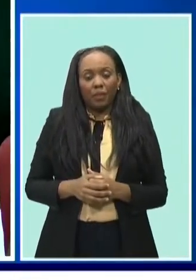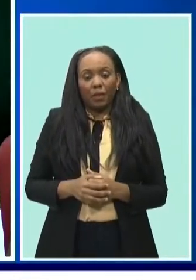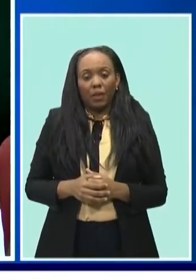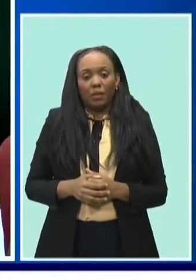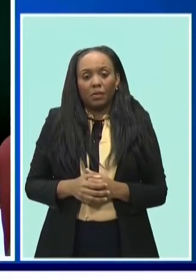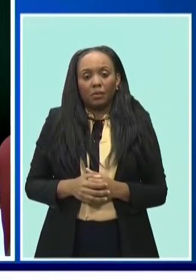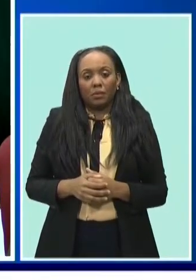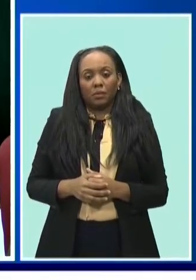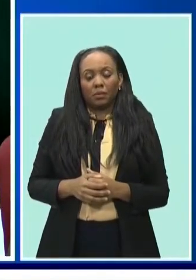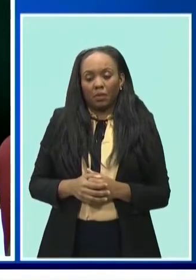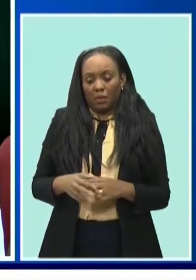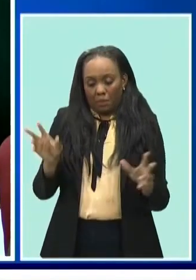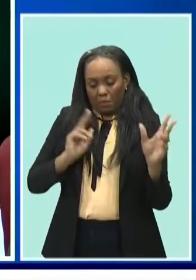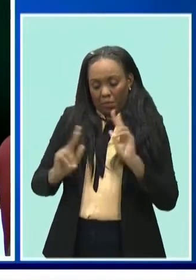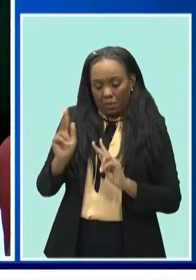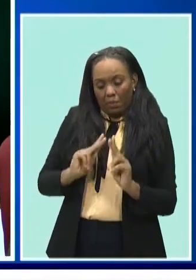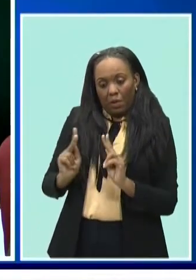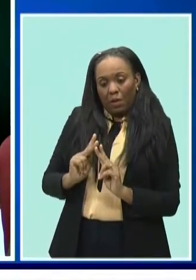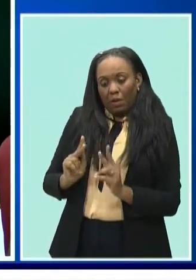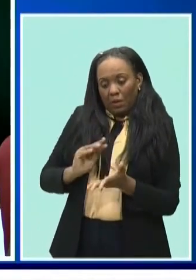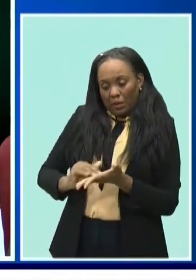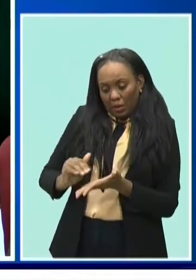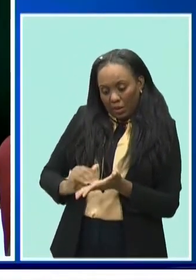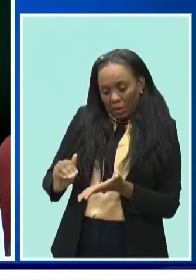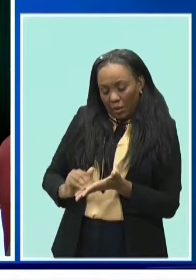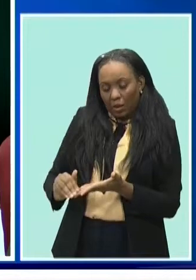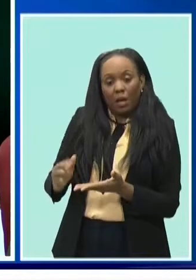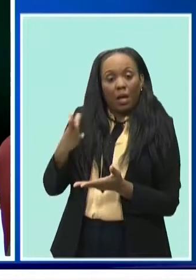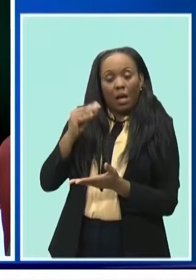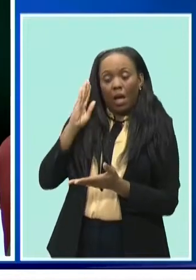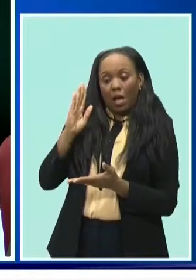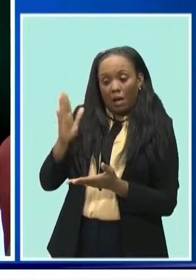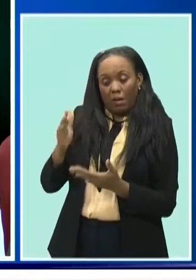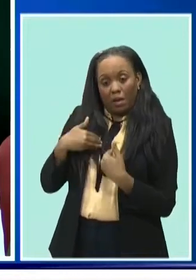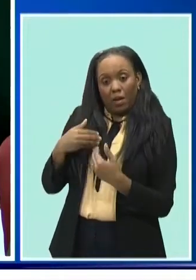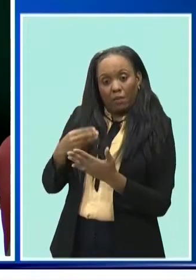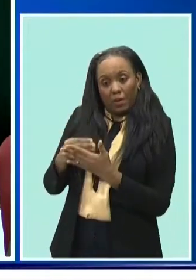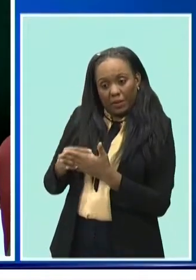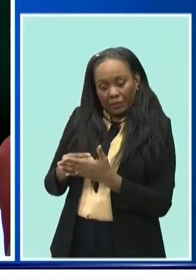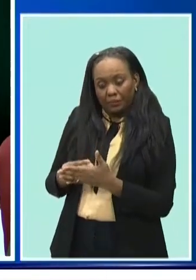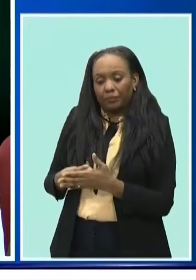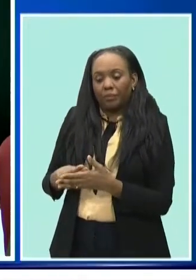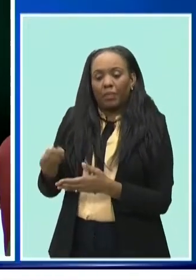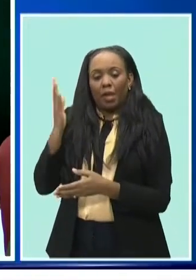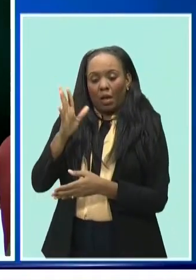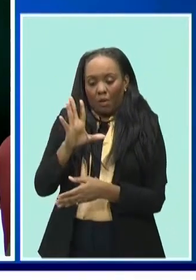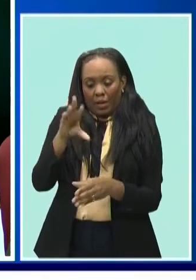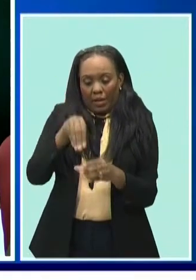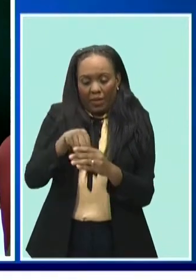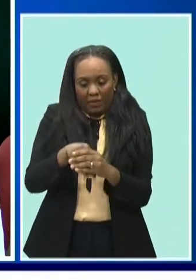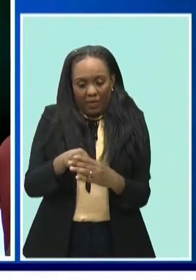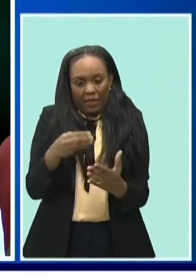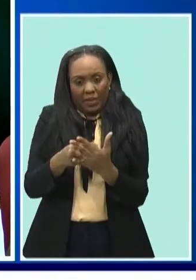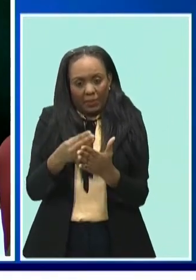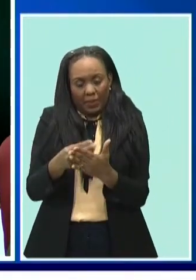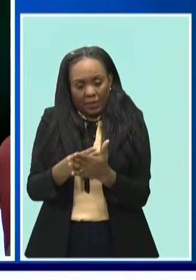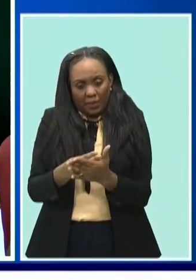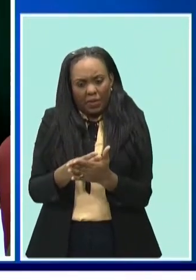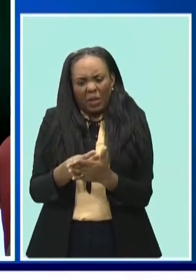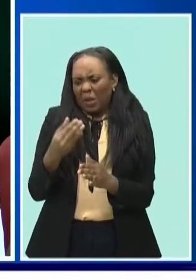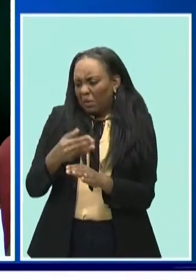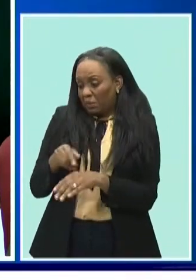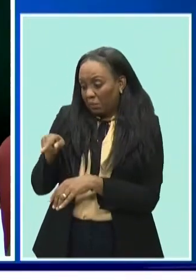funds from the severance. They are then turning around and reinvesting it and being able to change from being an employee to being